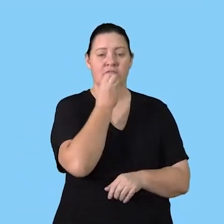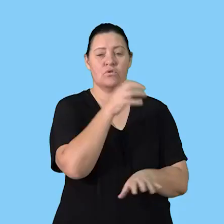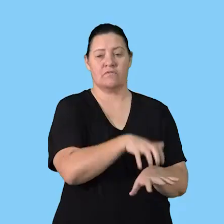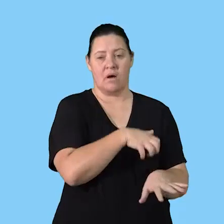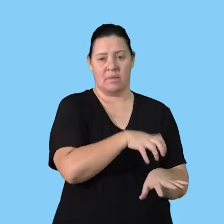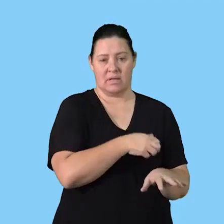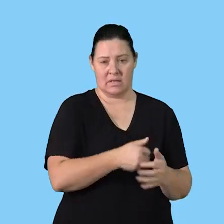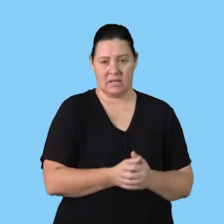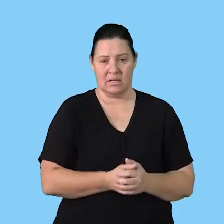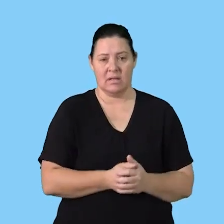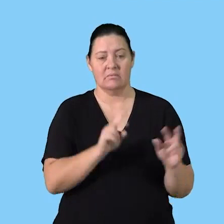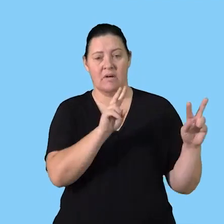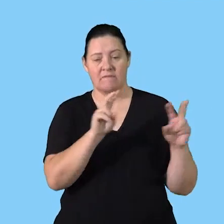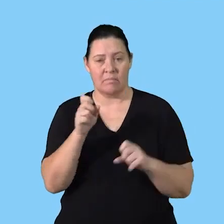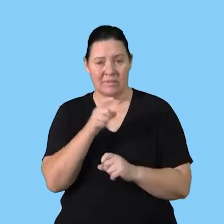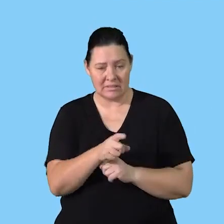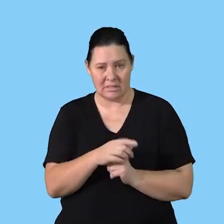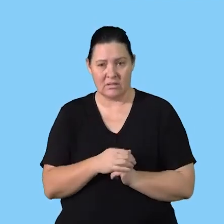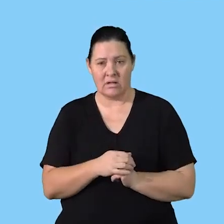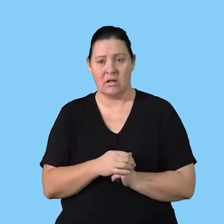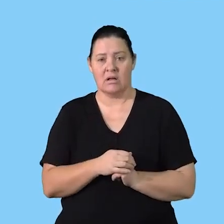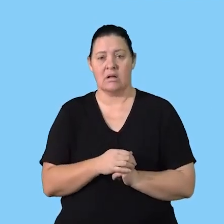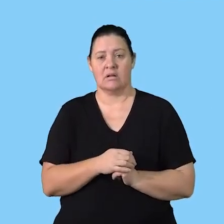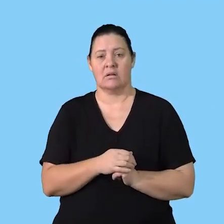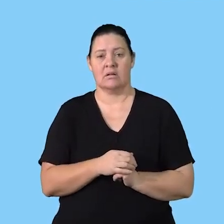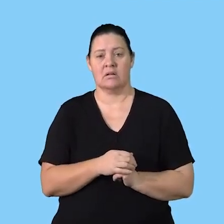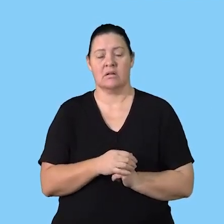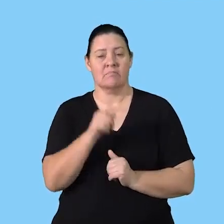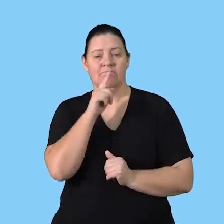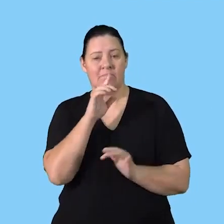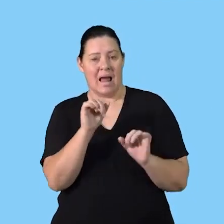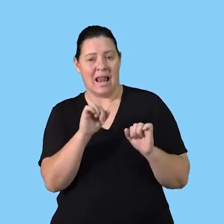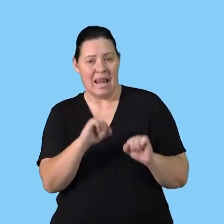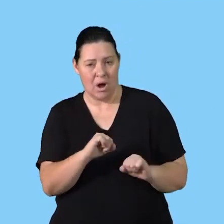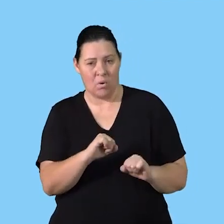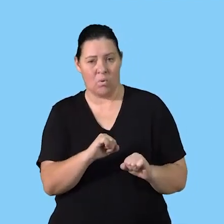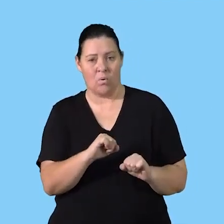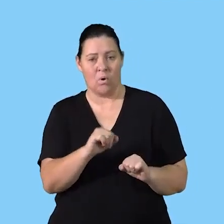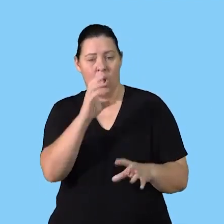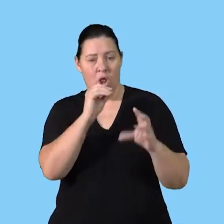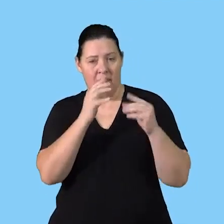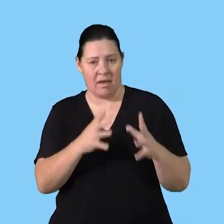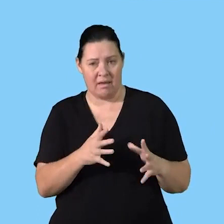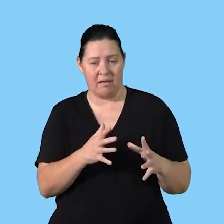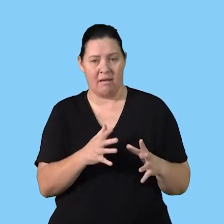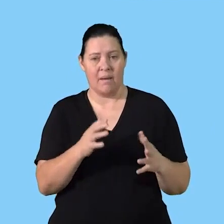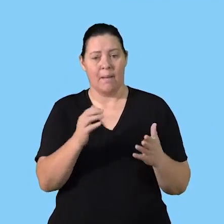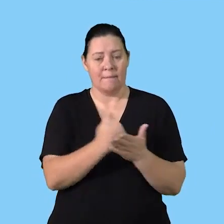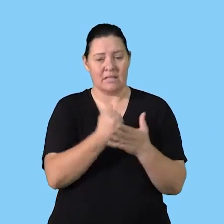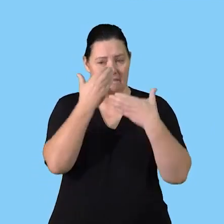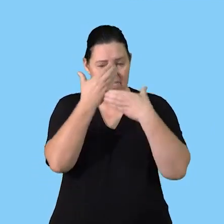farming topic is a topic that allows learners to focus